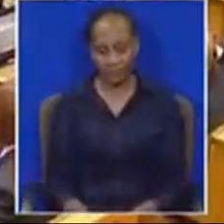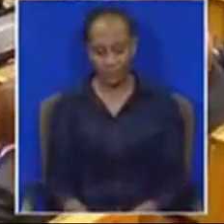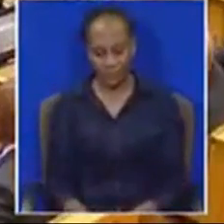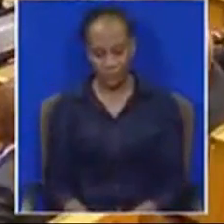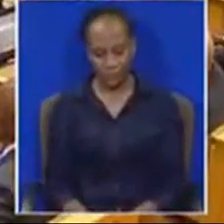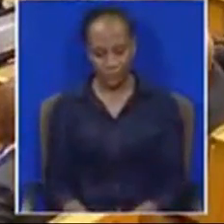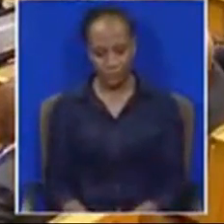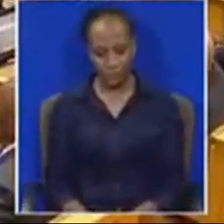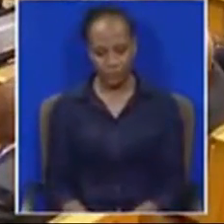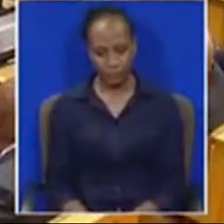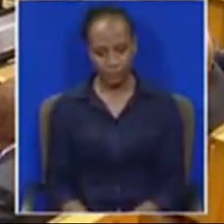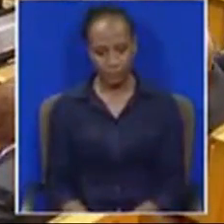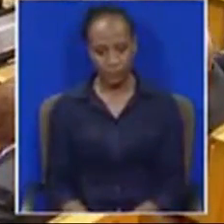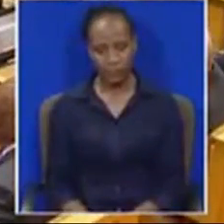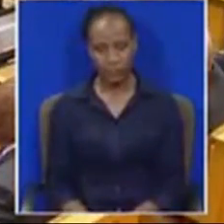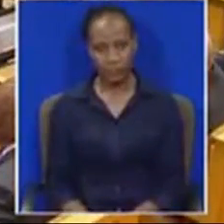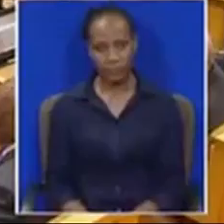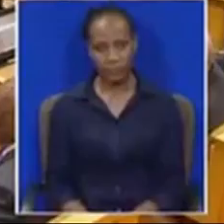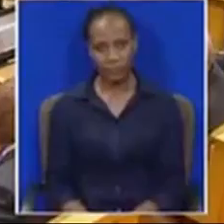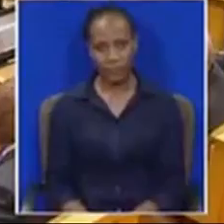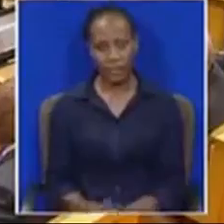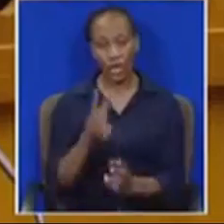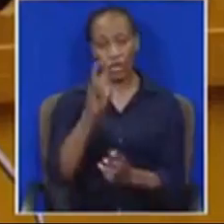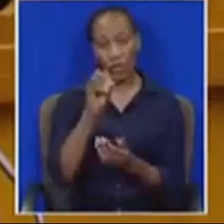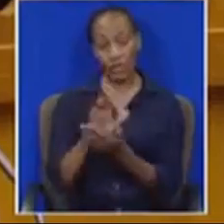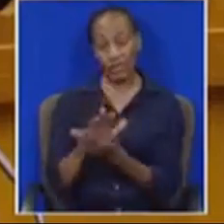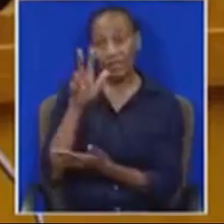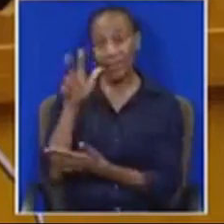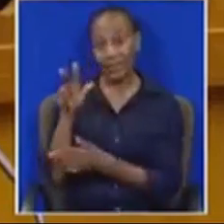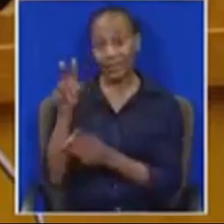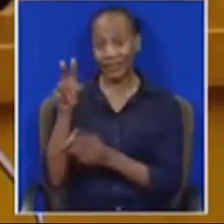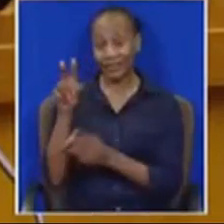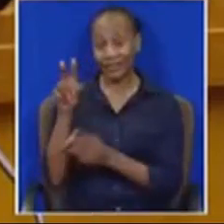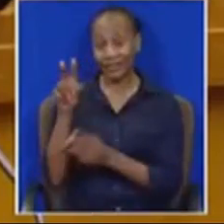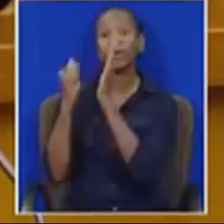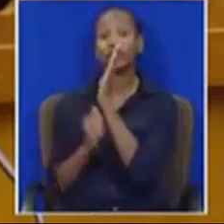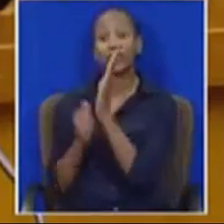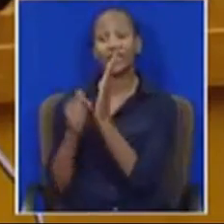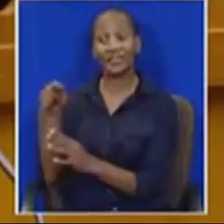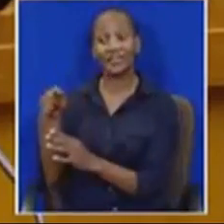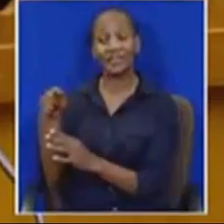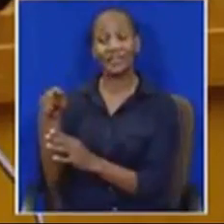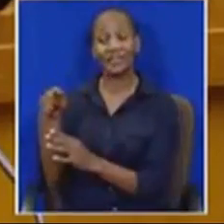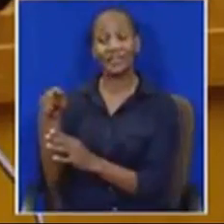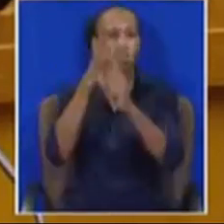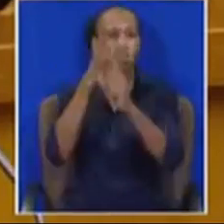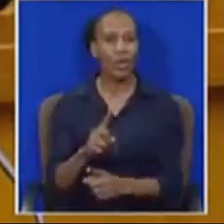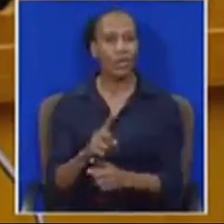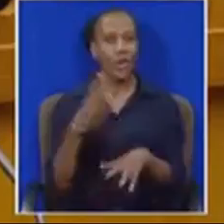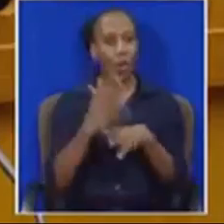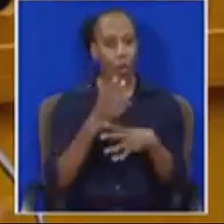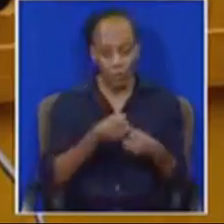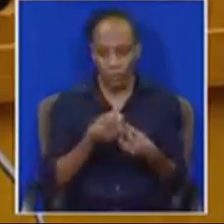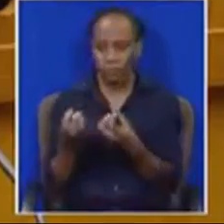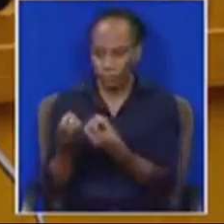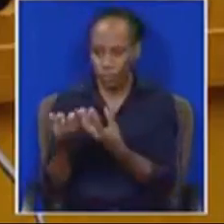At the center of our national agenda in 2018 is the creation of jobs, especially